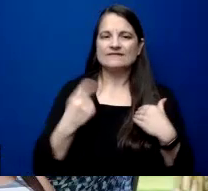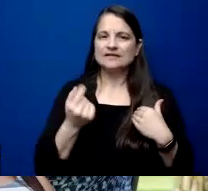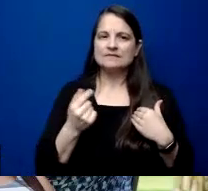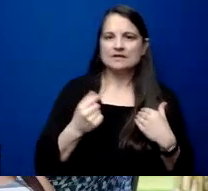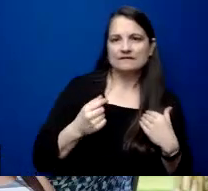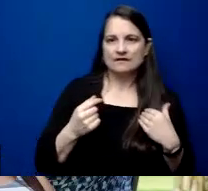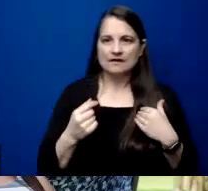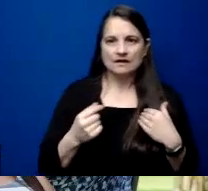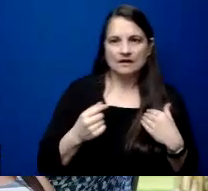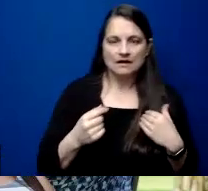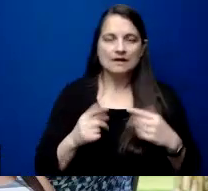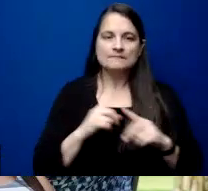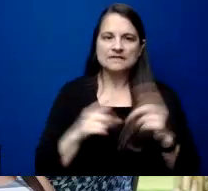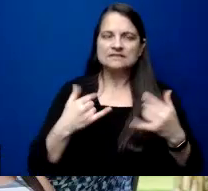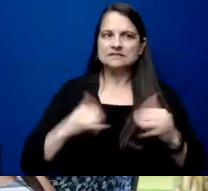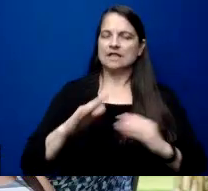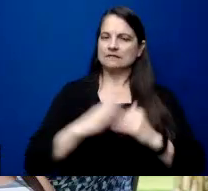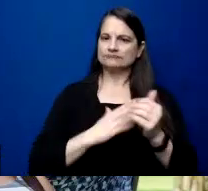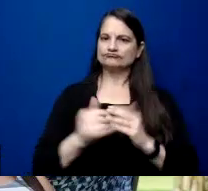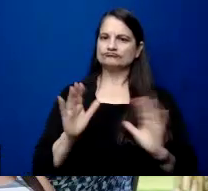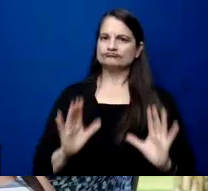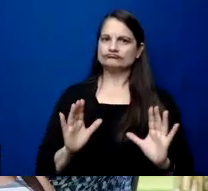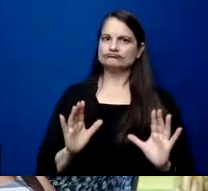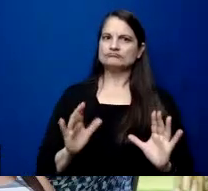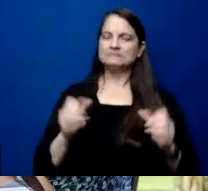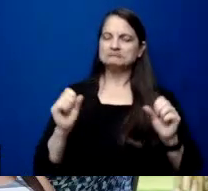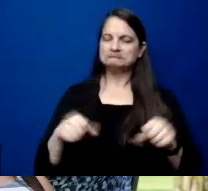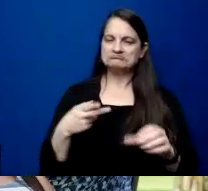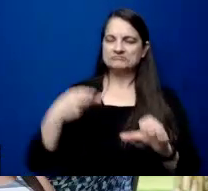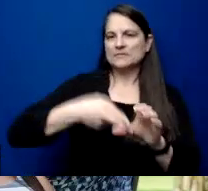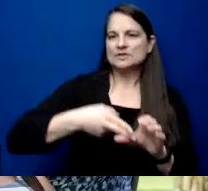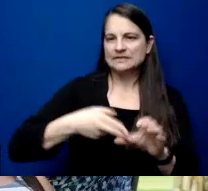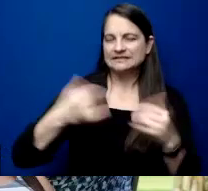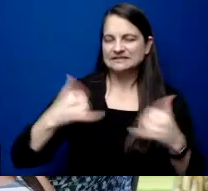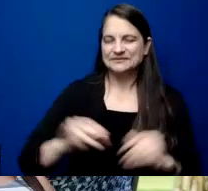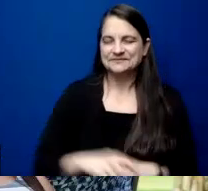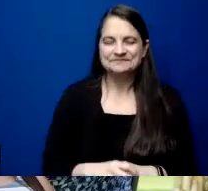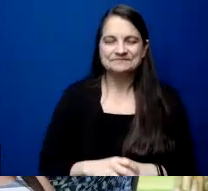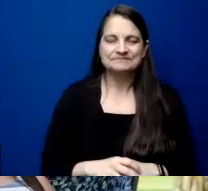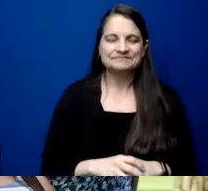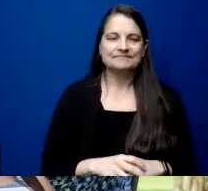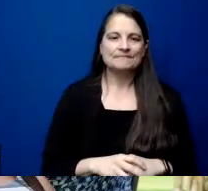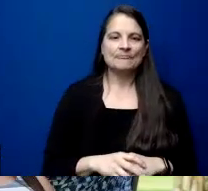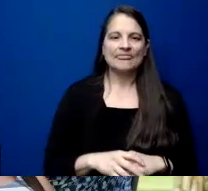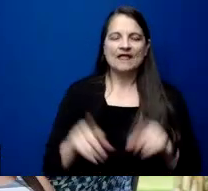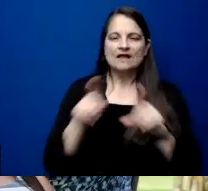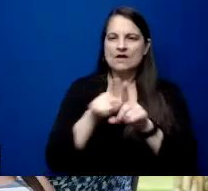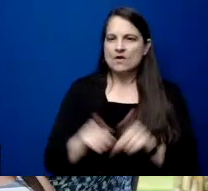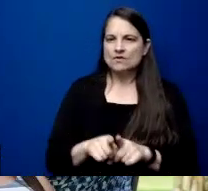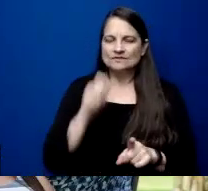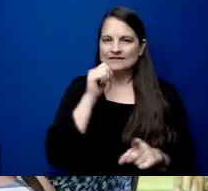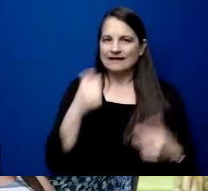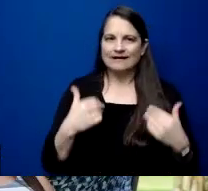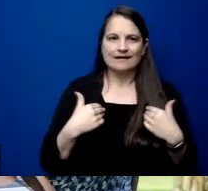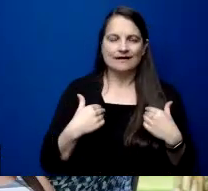still sitting comfortably and participating in game night. We also don't have pictures on